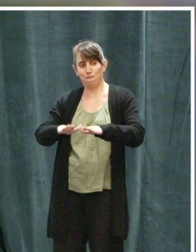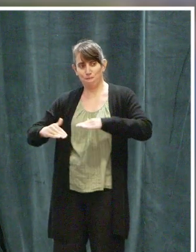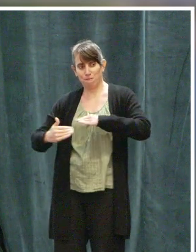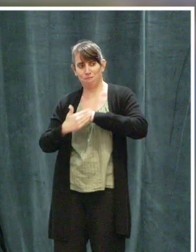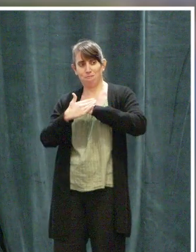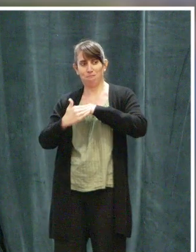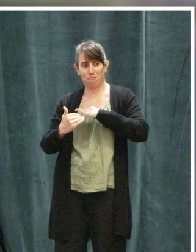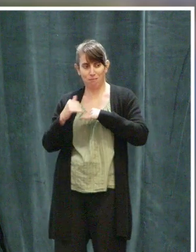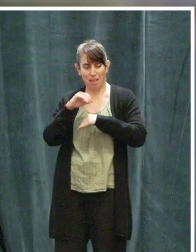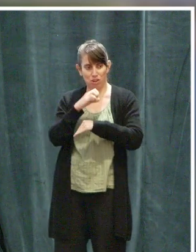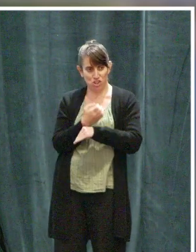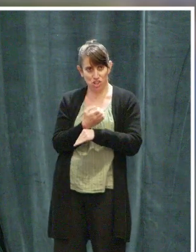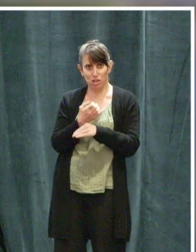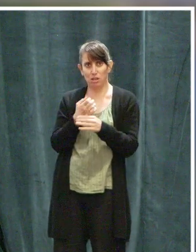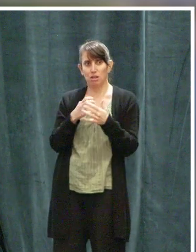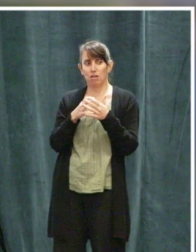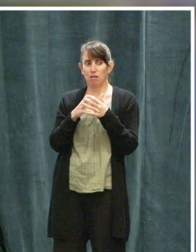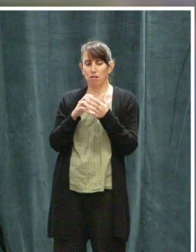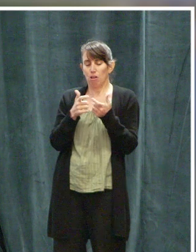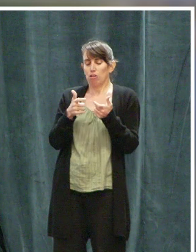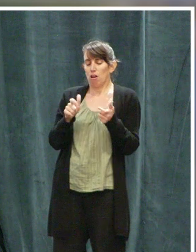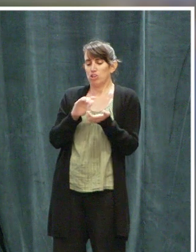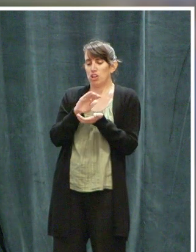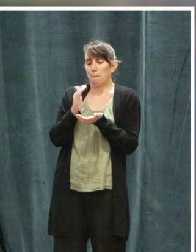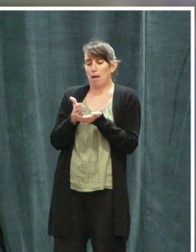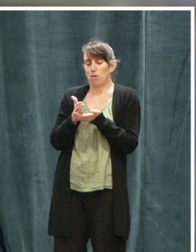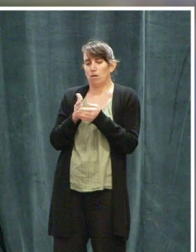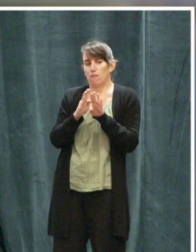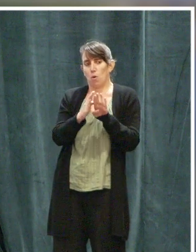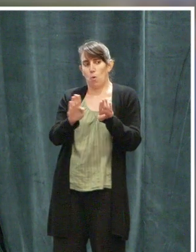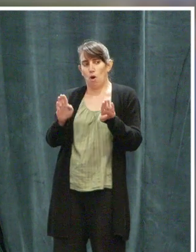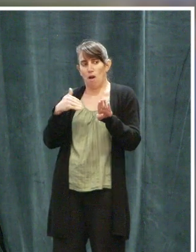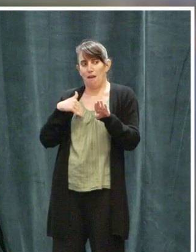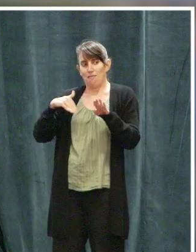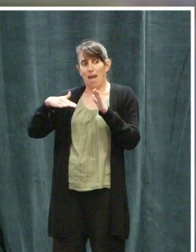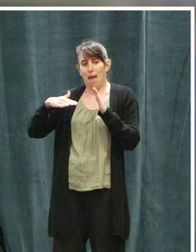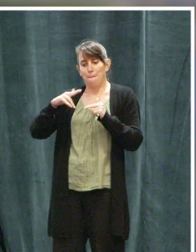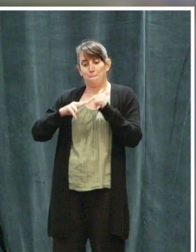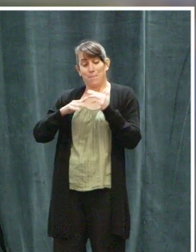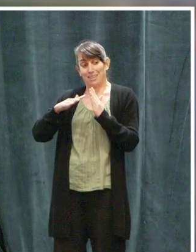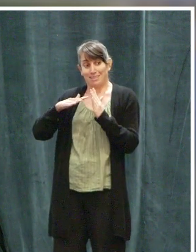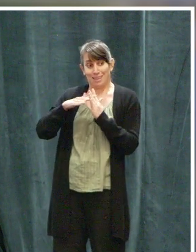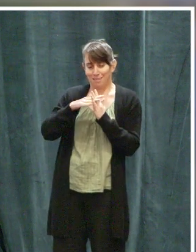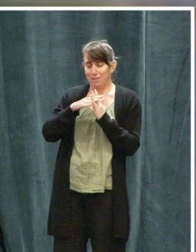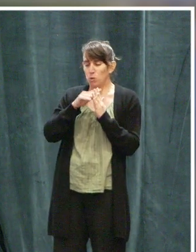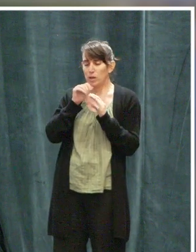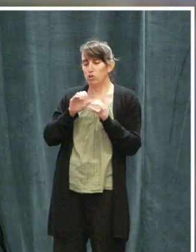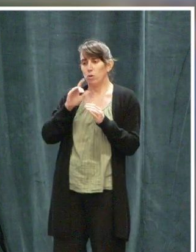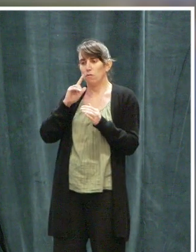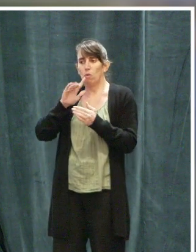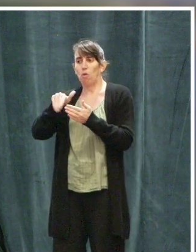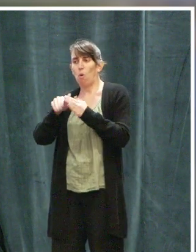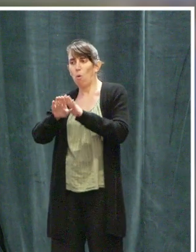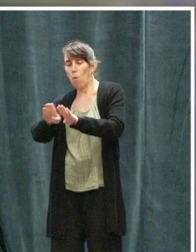overtopping. So actually, a large amount of the wall has that recurve built in. We didn't do it universally throughout the whole wall from a design